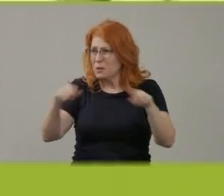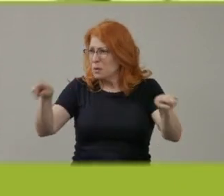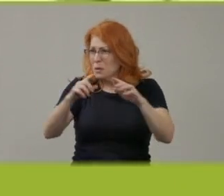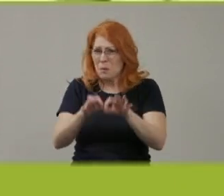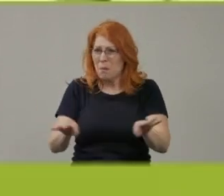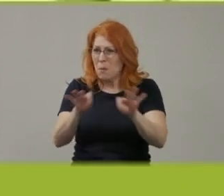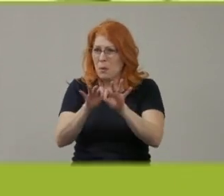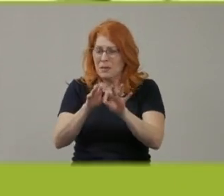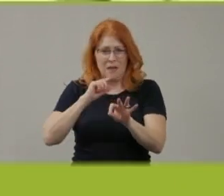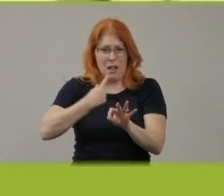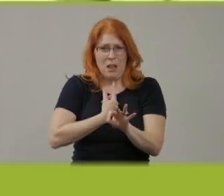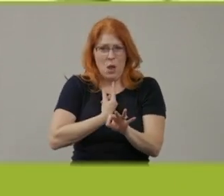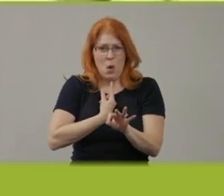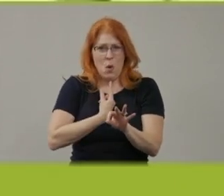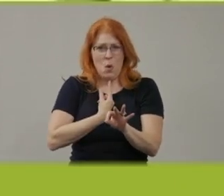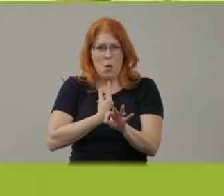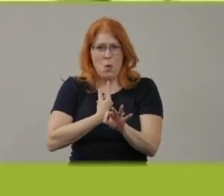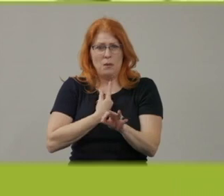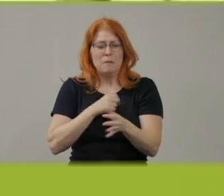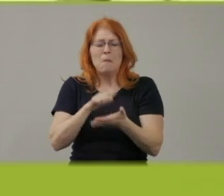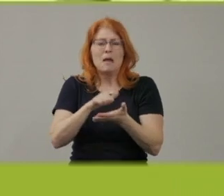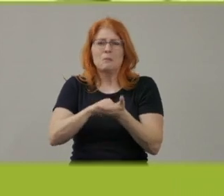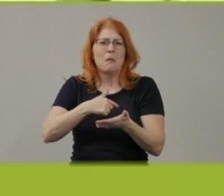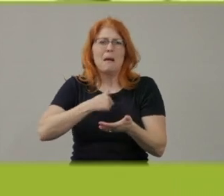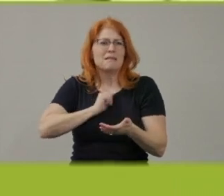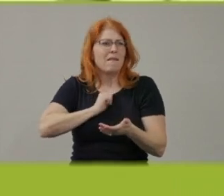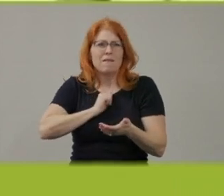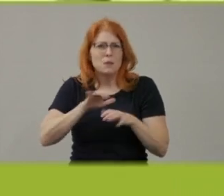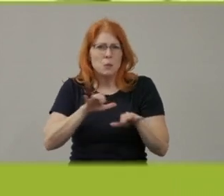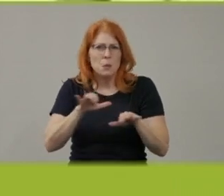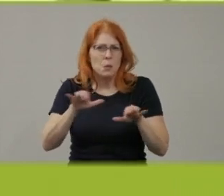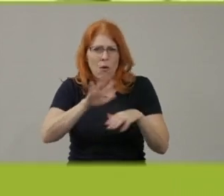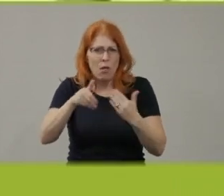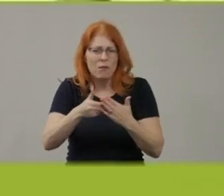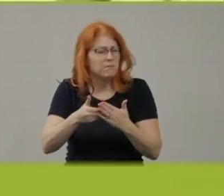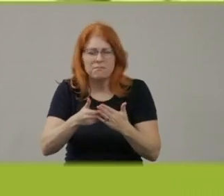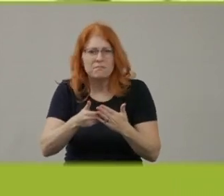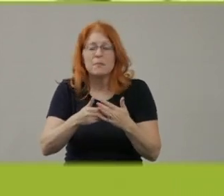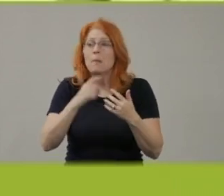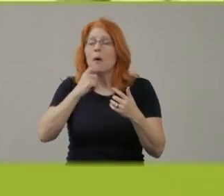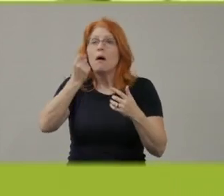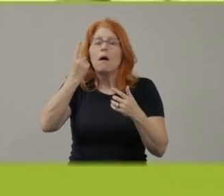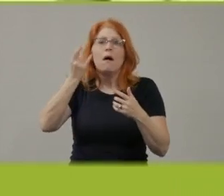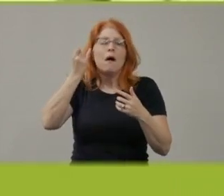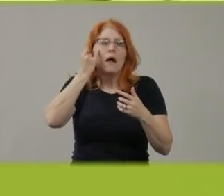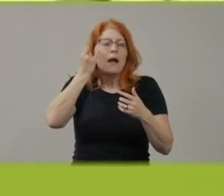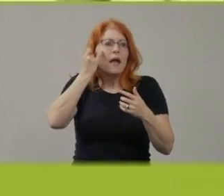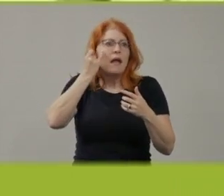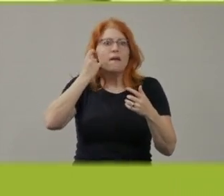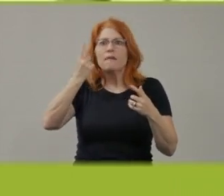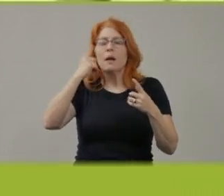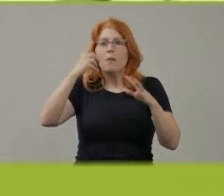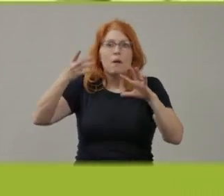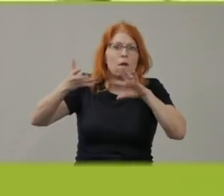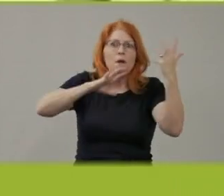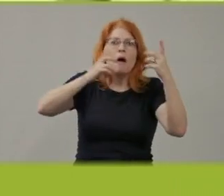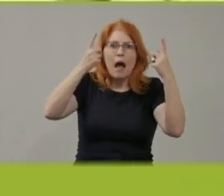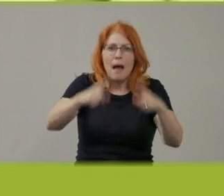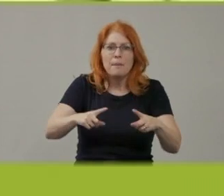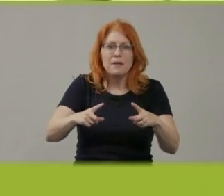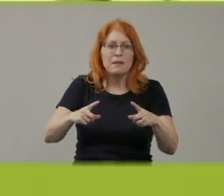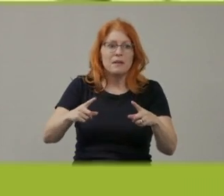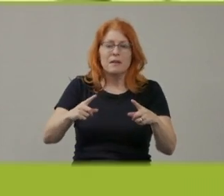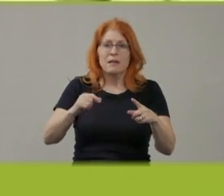do this alone. It's just me and the emergency manager at Glendale. And God forbid if something crazy happens, I don't have a staff for